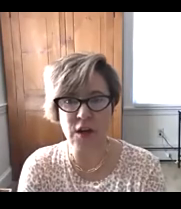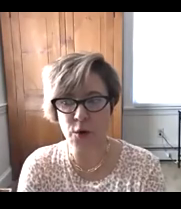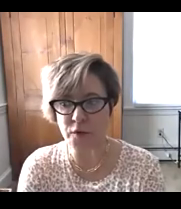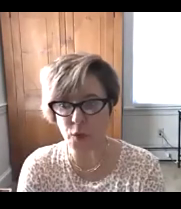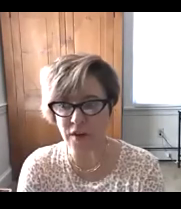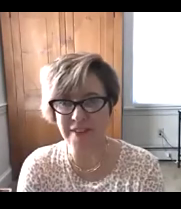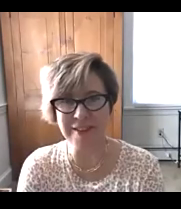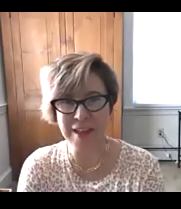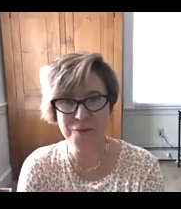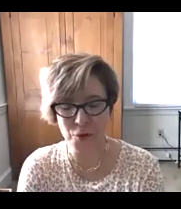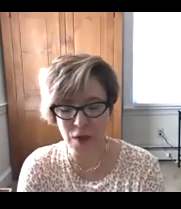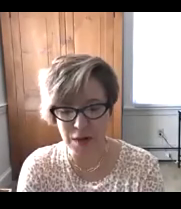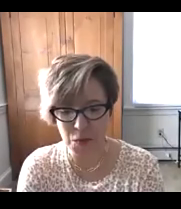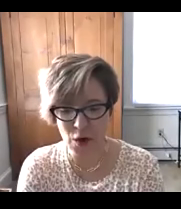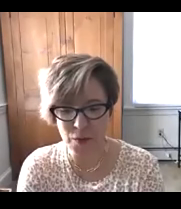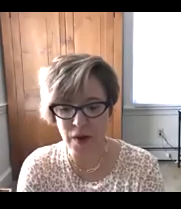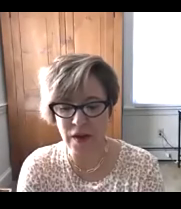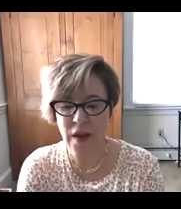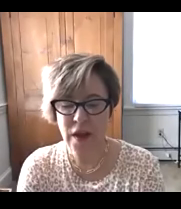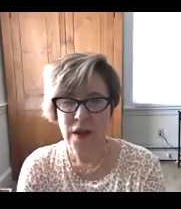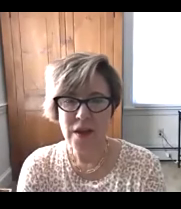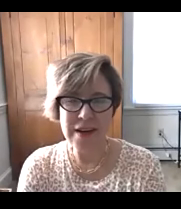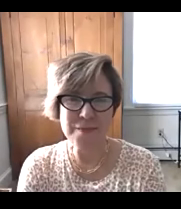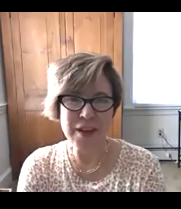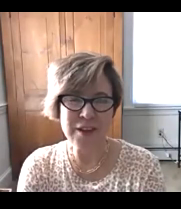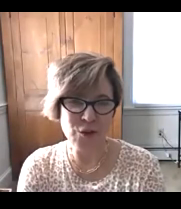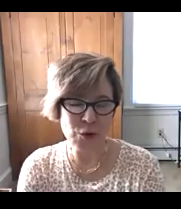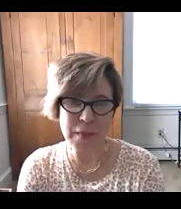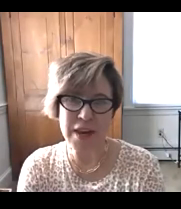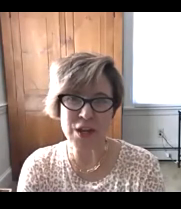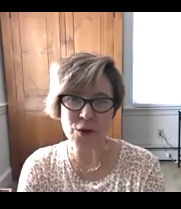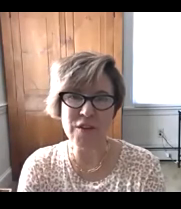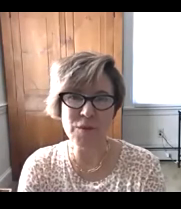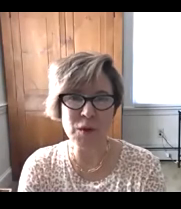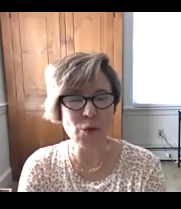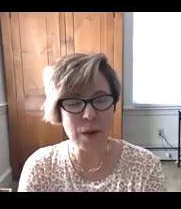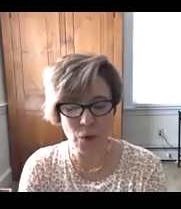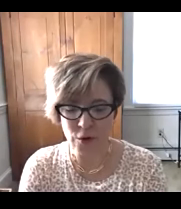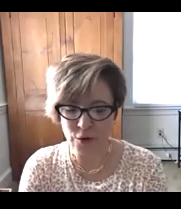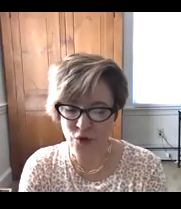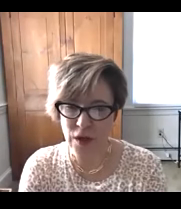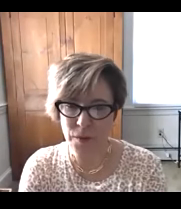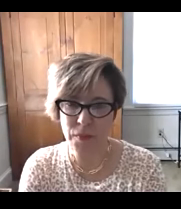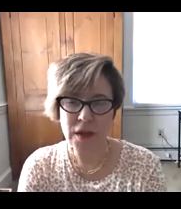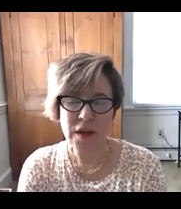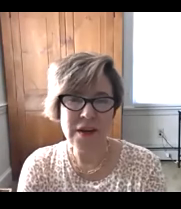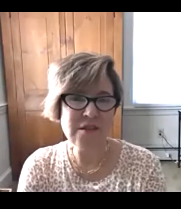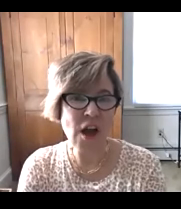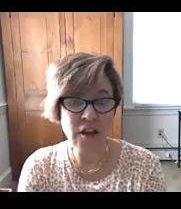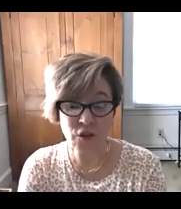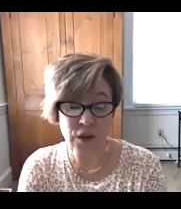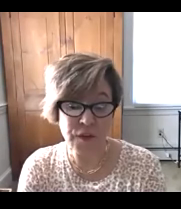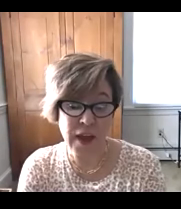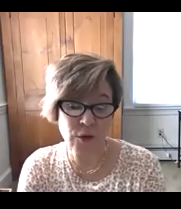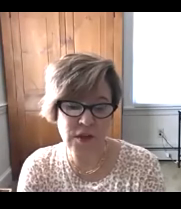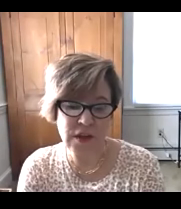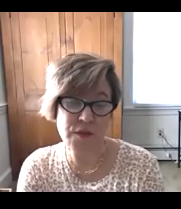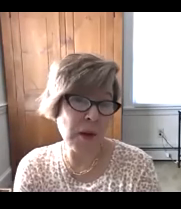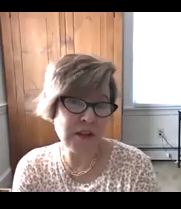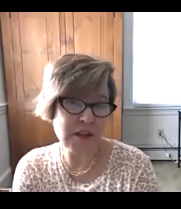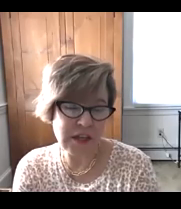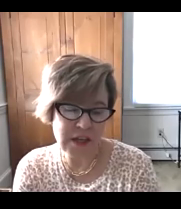Don. I don't even want to say several anymore, but it's going on many years. It's been a great partnership. Don's on the